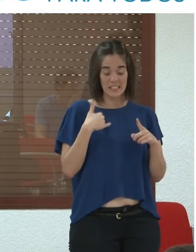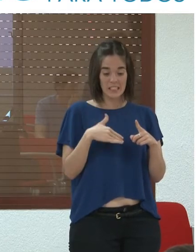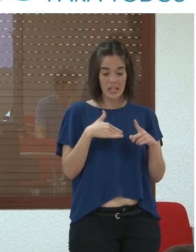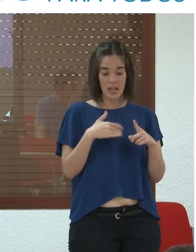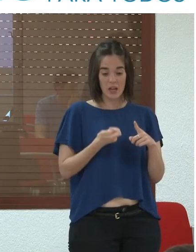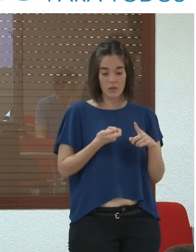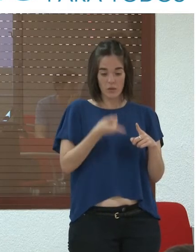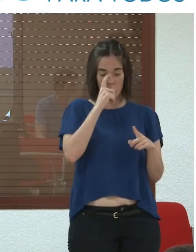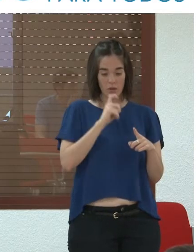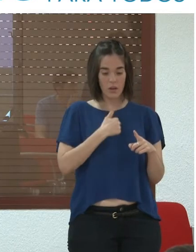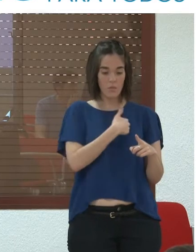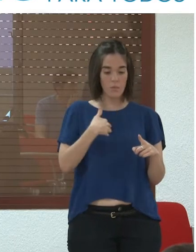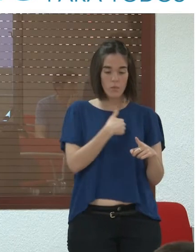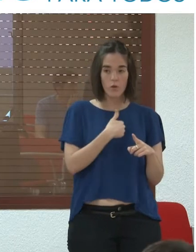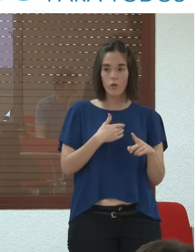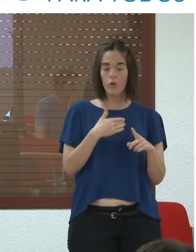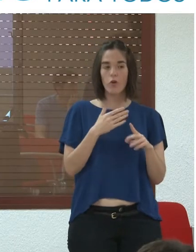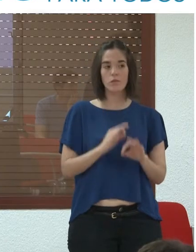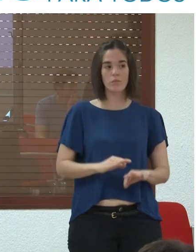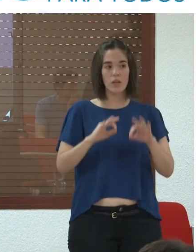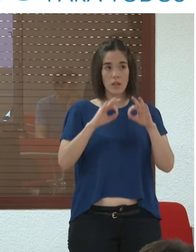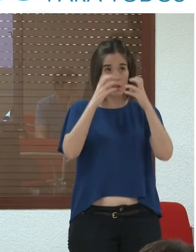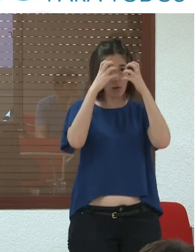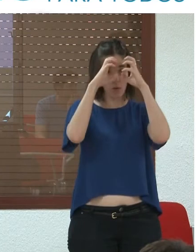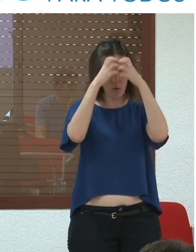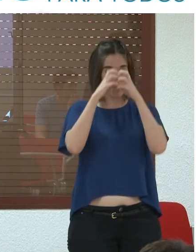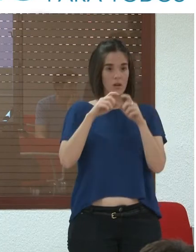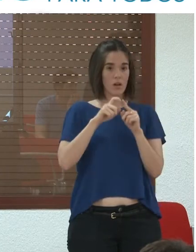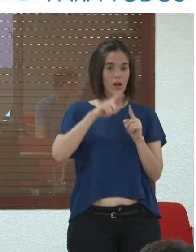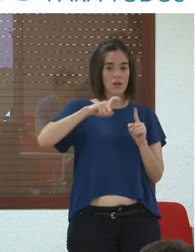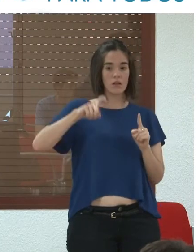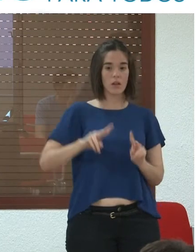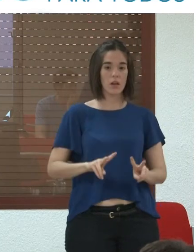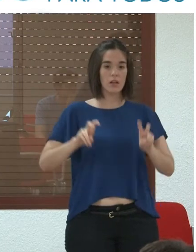Could you please let us know about the role of